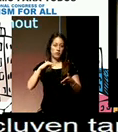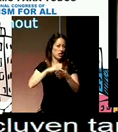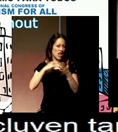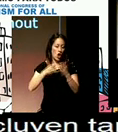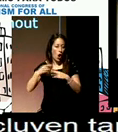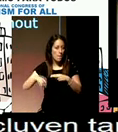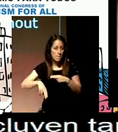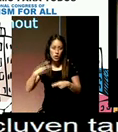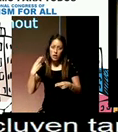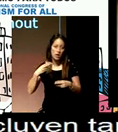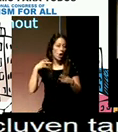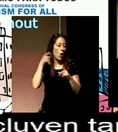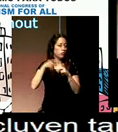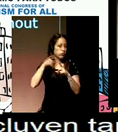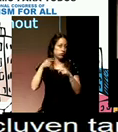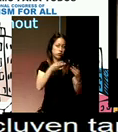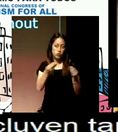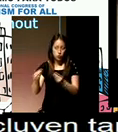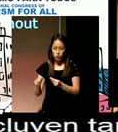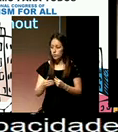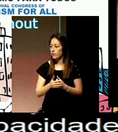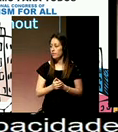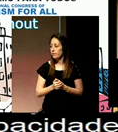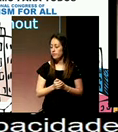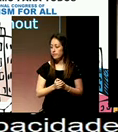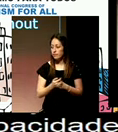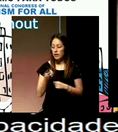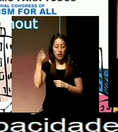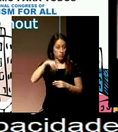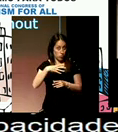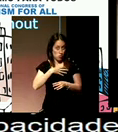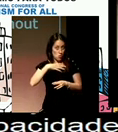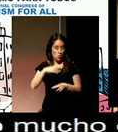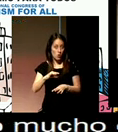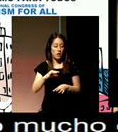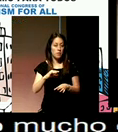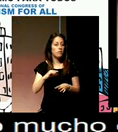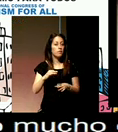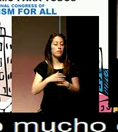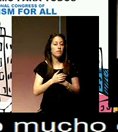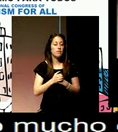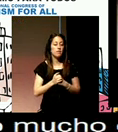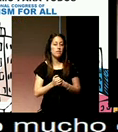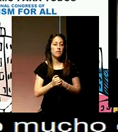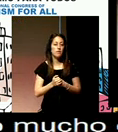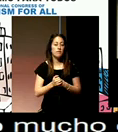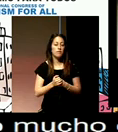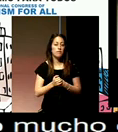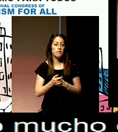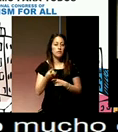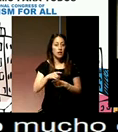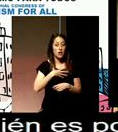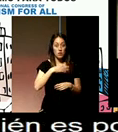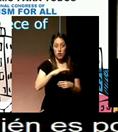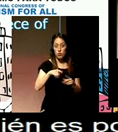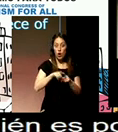It is also possible sometimes to manipulate and to replicate a piece of work in special educational